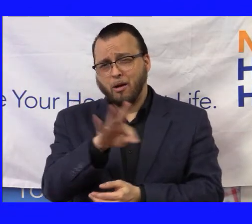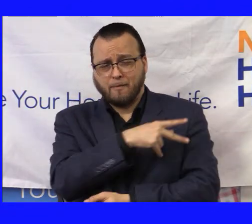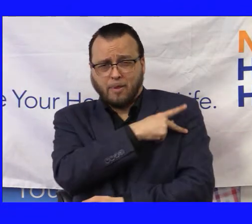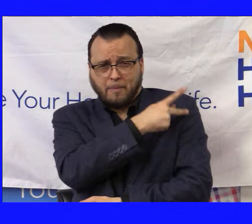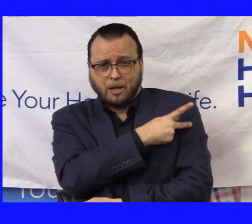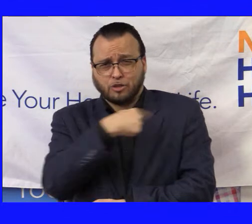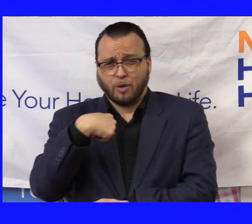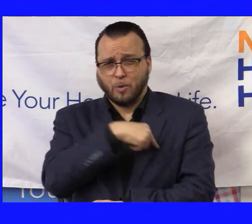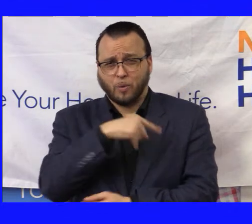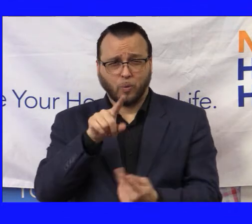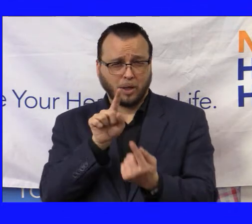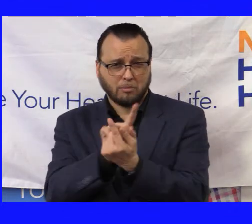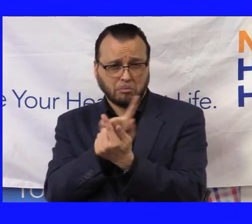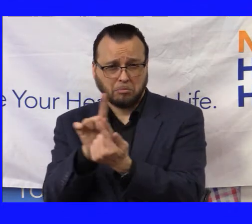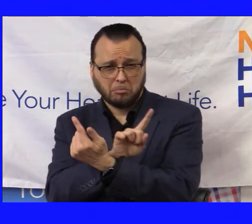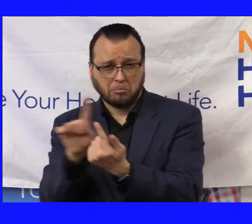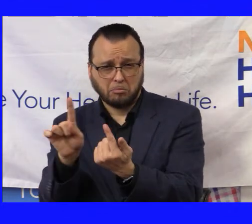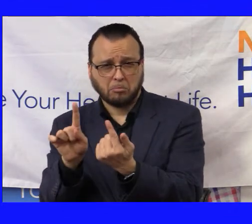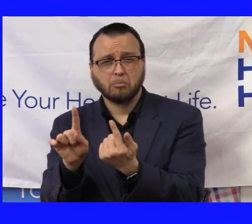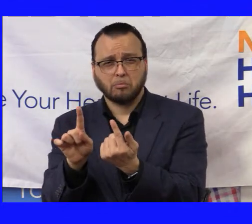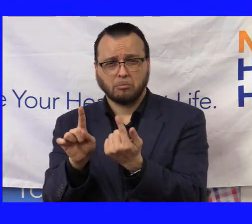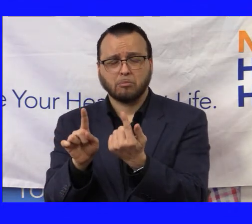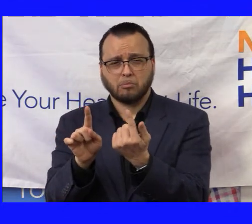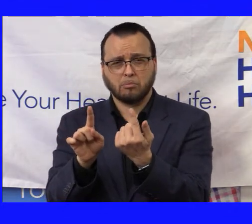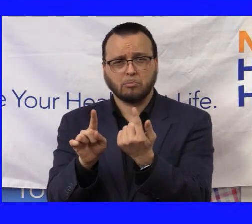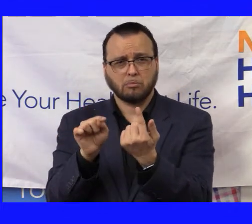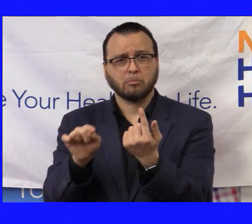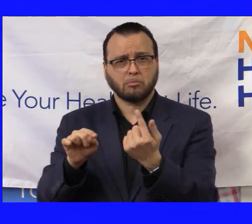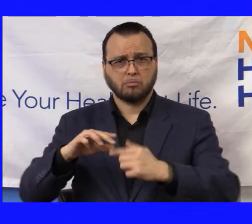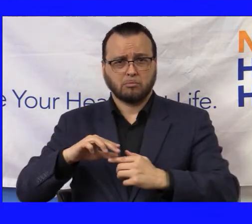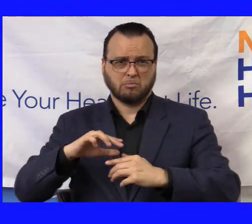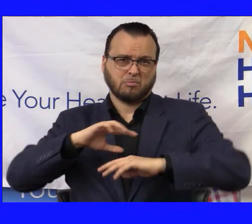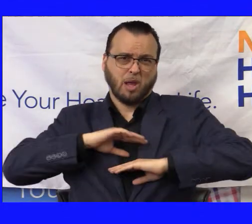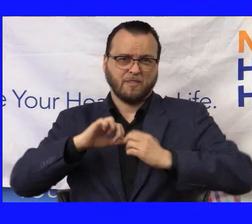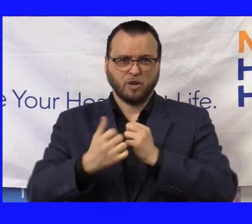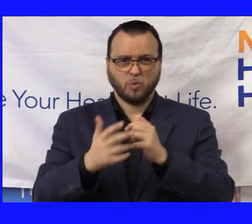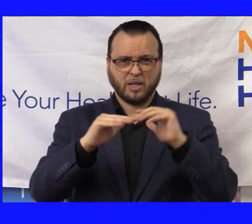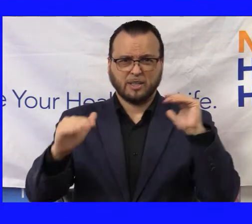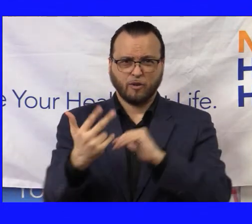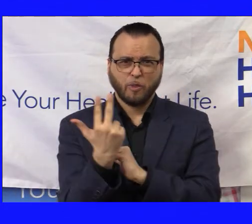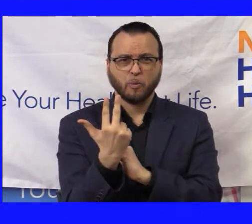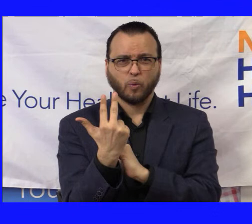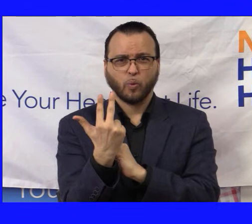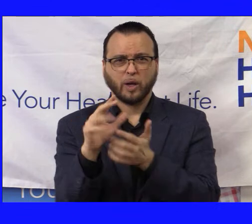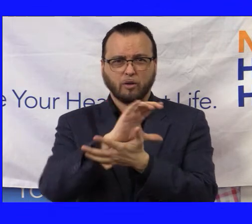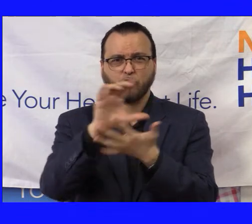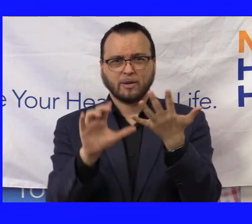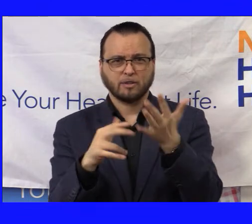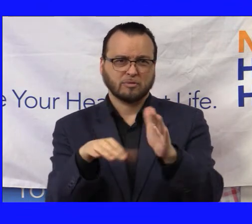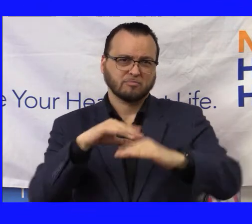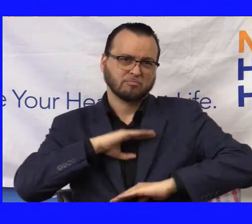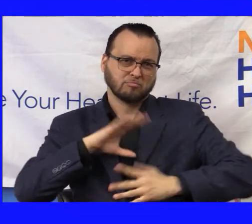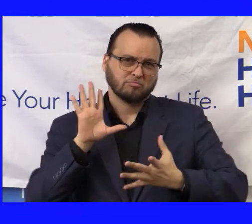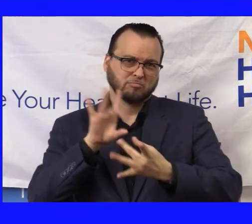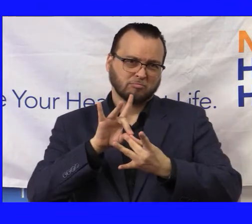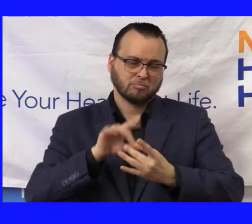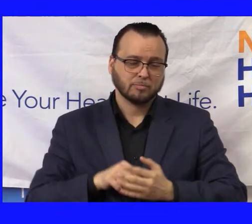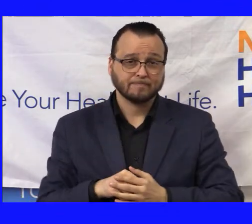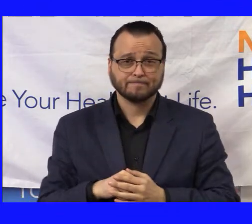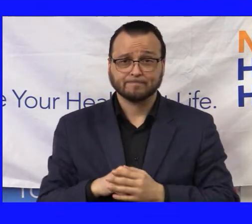we see for prenatal care meet Tier 3 criteria. Next slide, please.